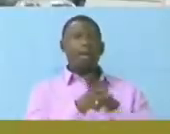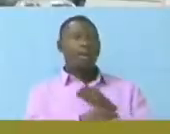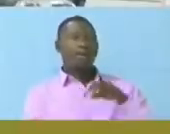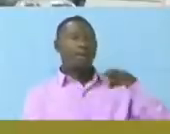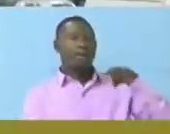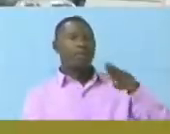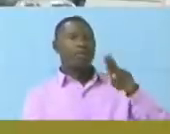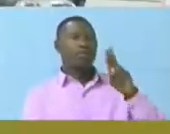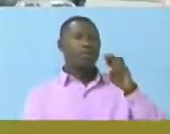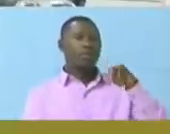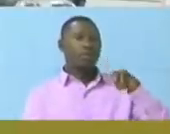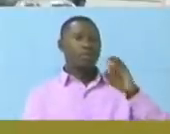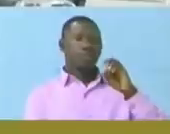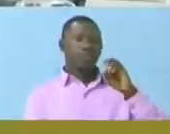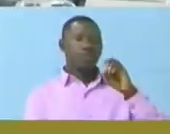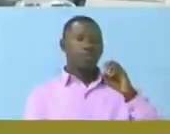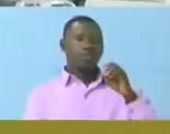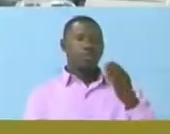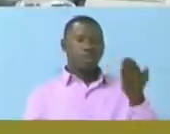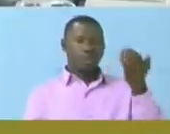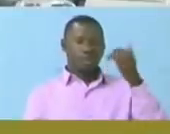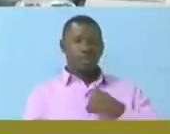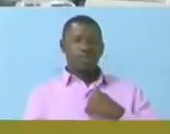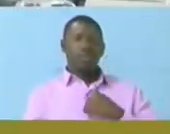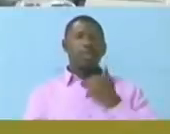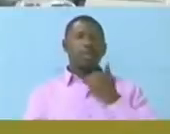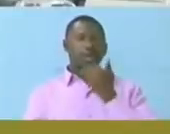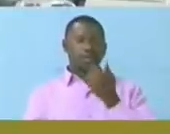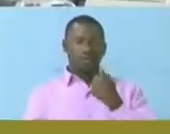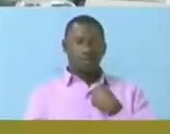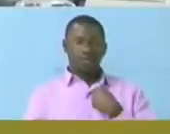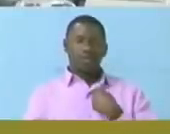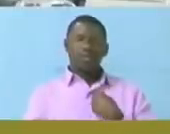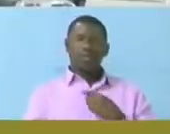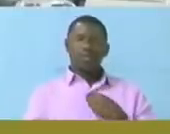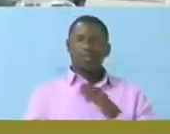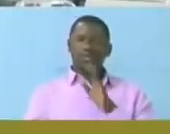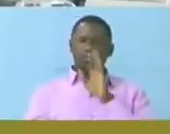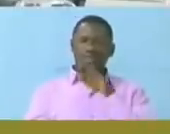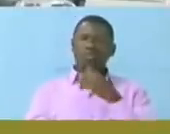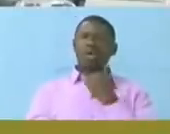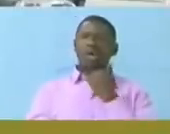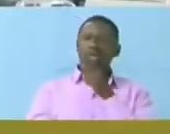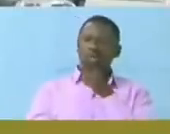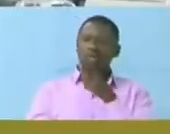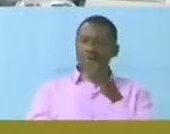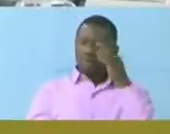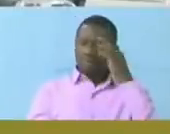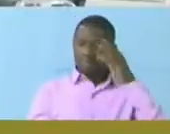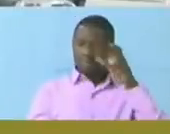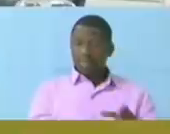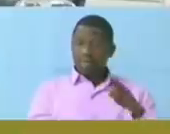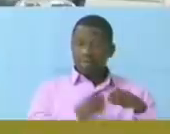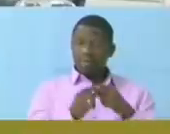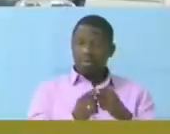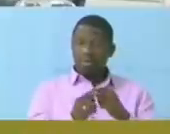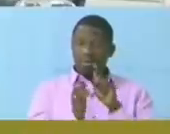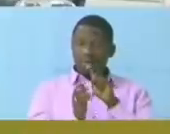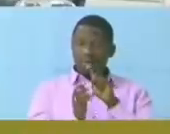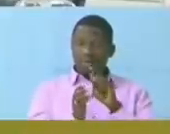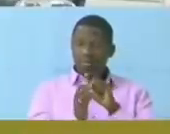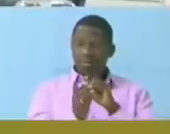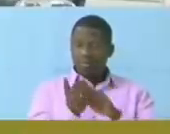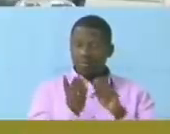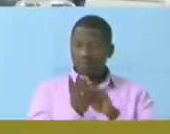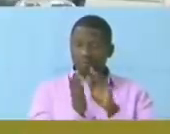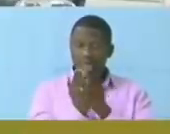me that, did you ask the minister about the file? Yes. By the diary, I said yes. Muna ta kwenye